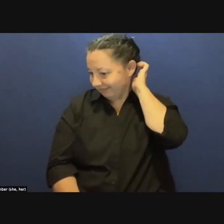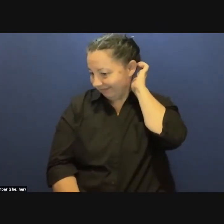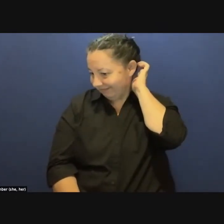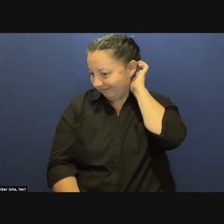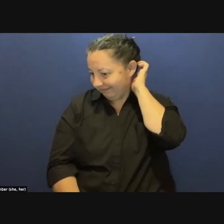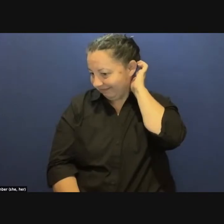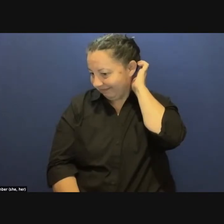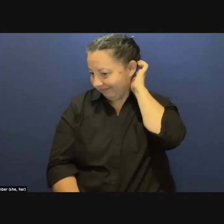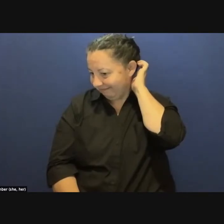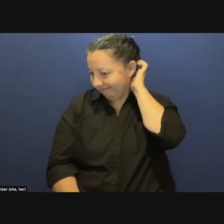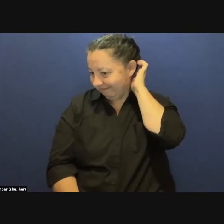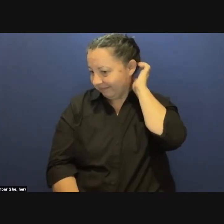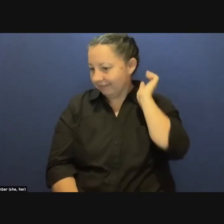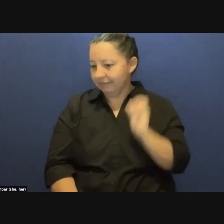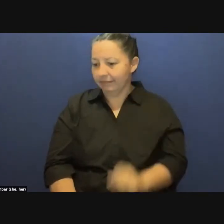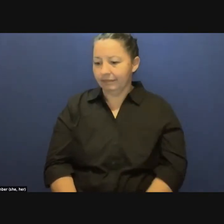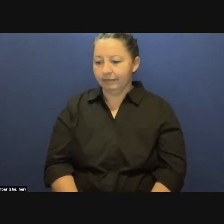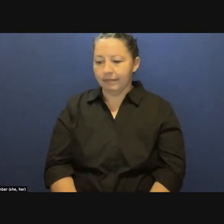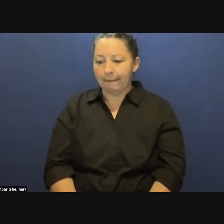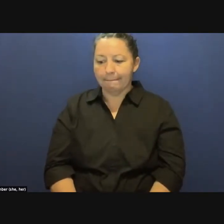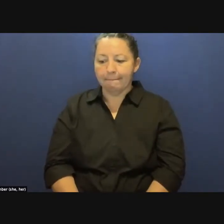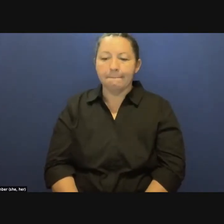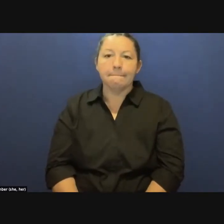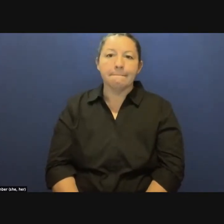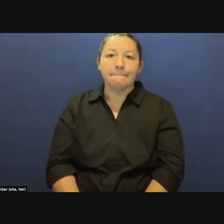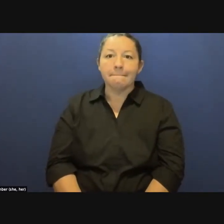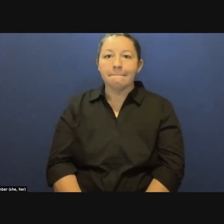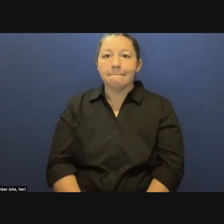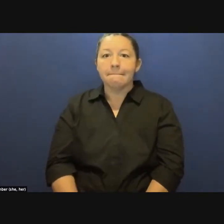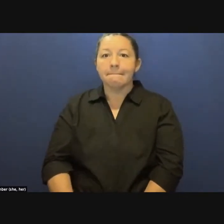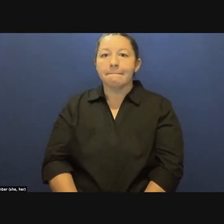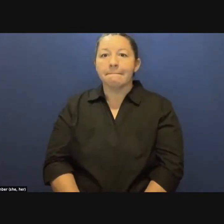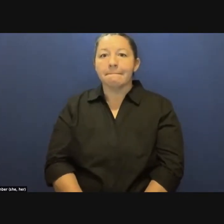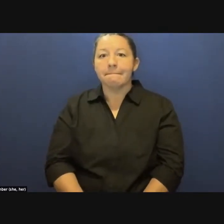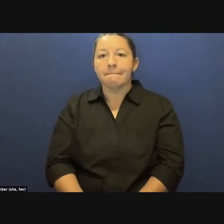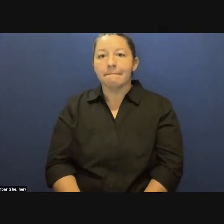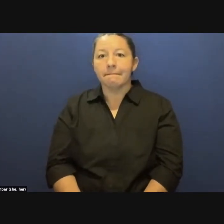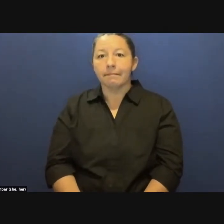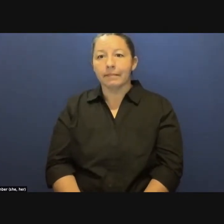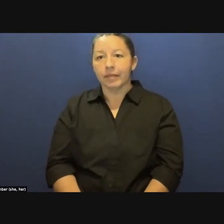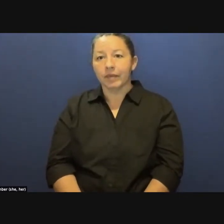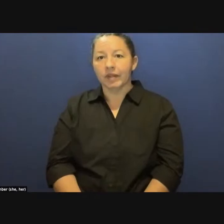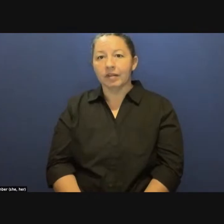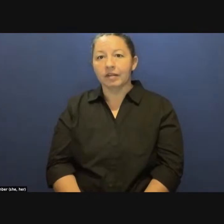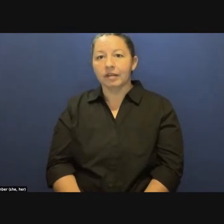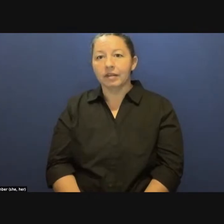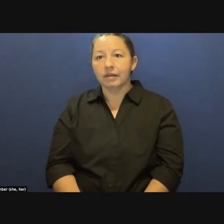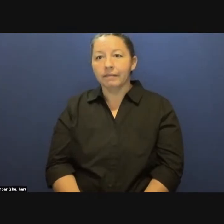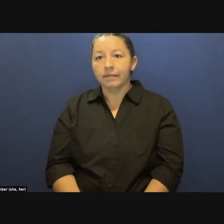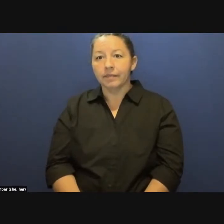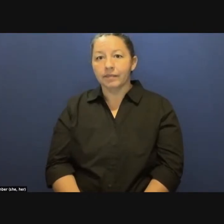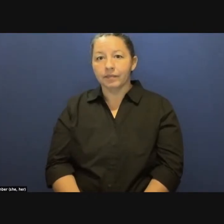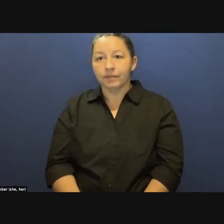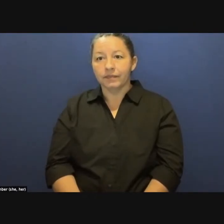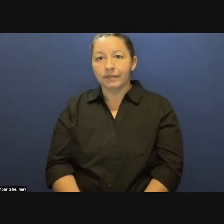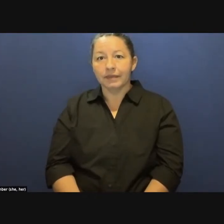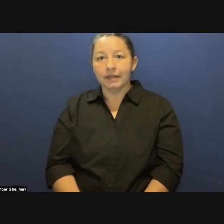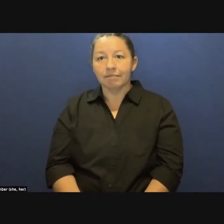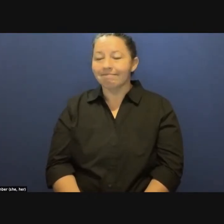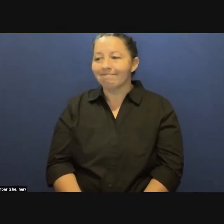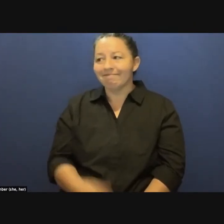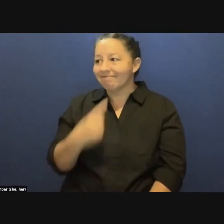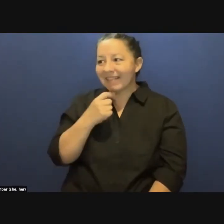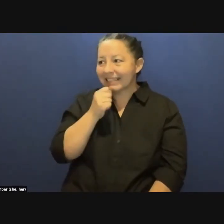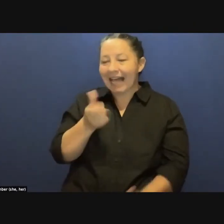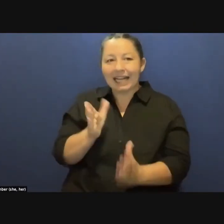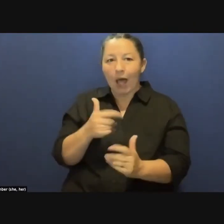It's not letting me do it. Give me one. No, it's not letting me do it, I'm afraid.